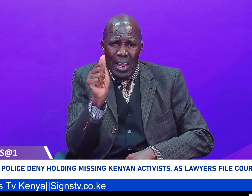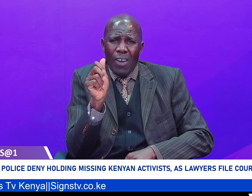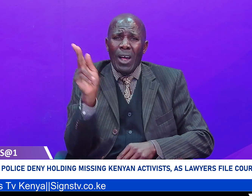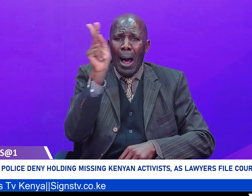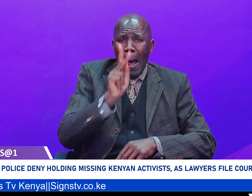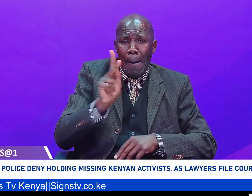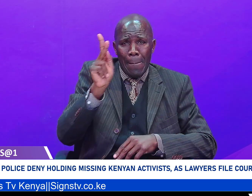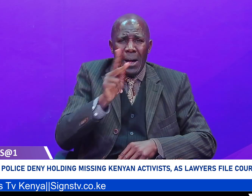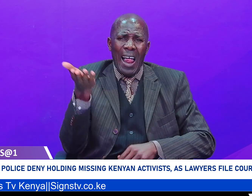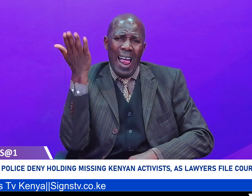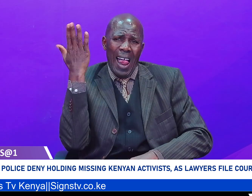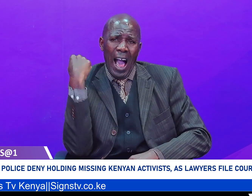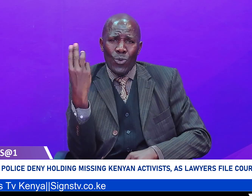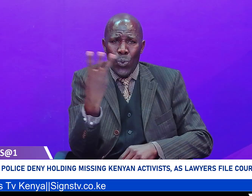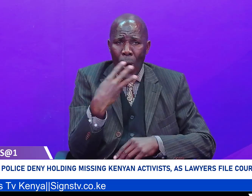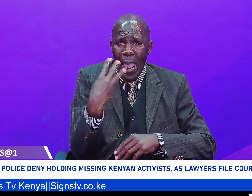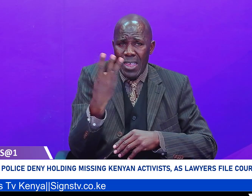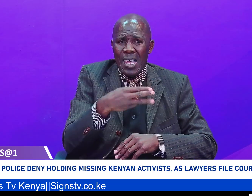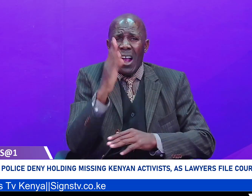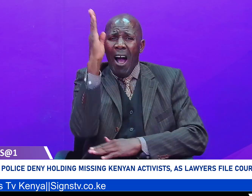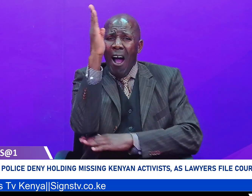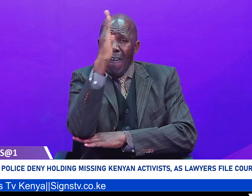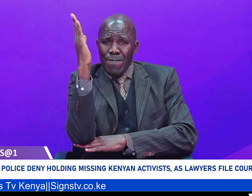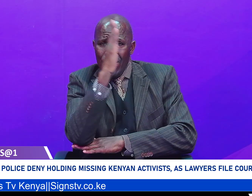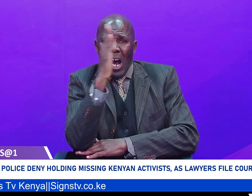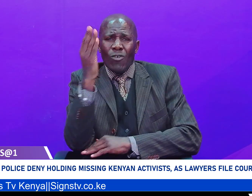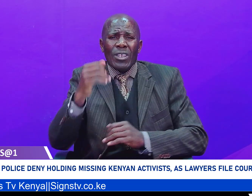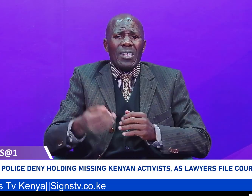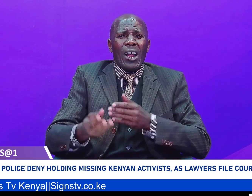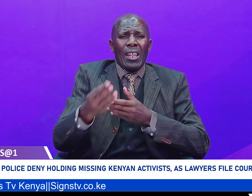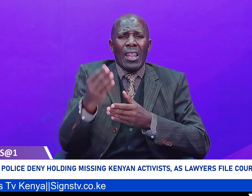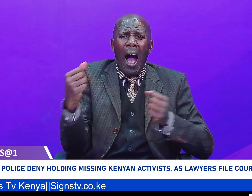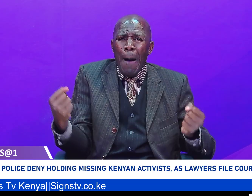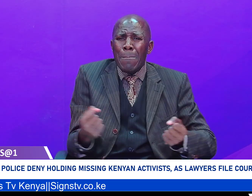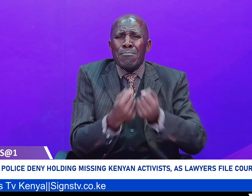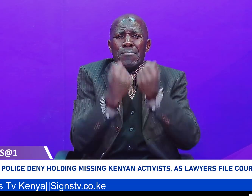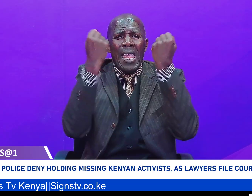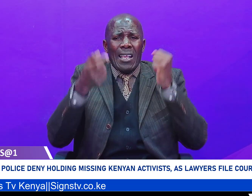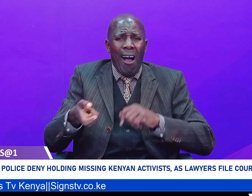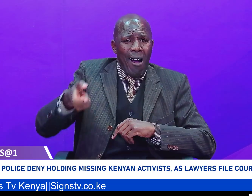The incident is intensifying regional pressure